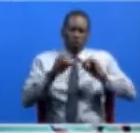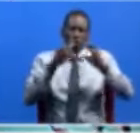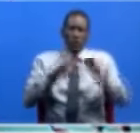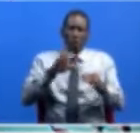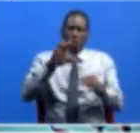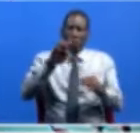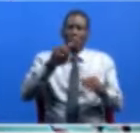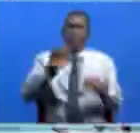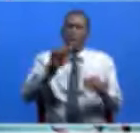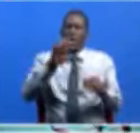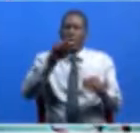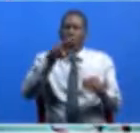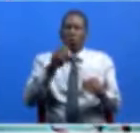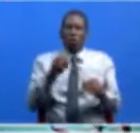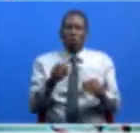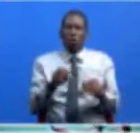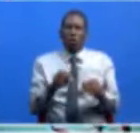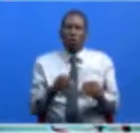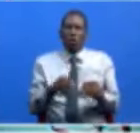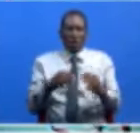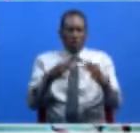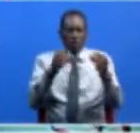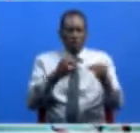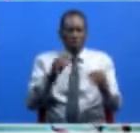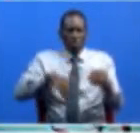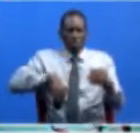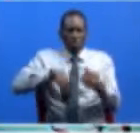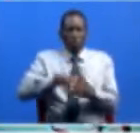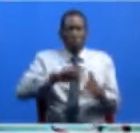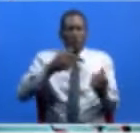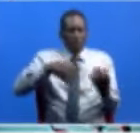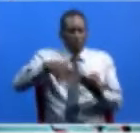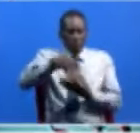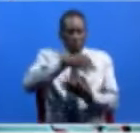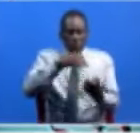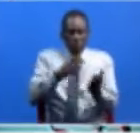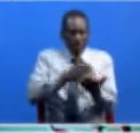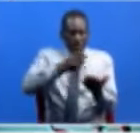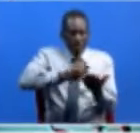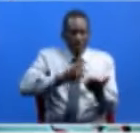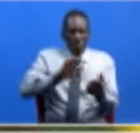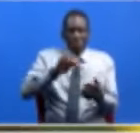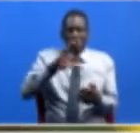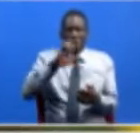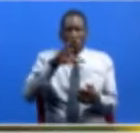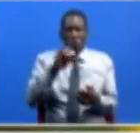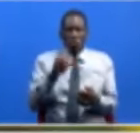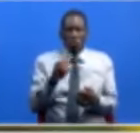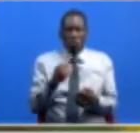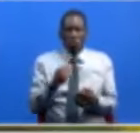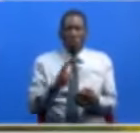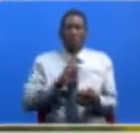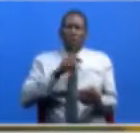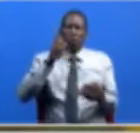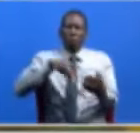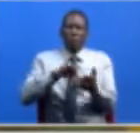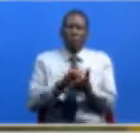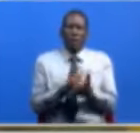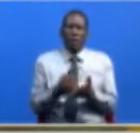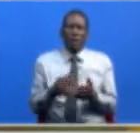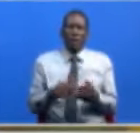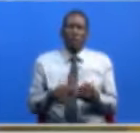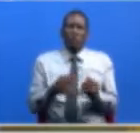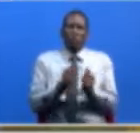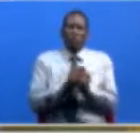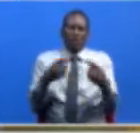agreement with the licensing body. A statement by the Football Kenya Federation and signed by CEO Barry Otieno says, and I quote, despite